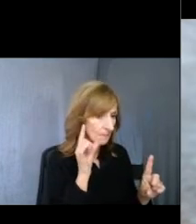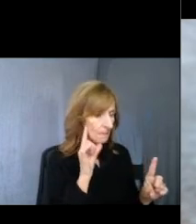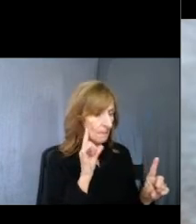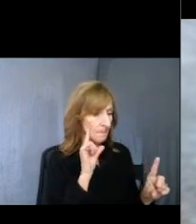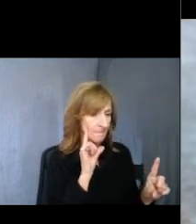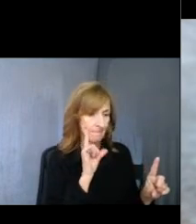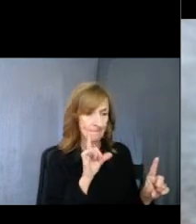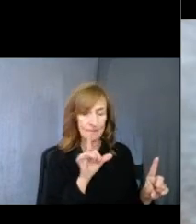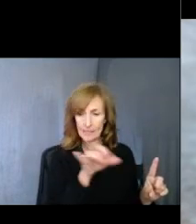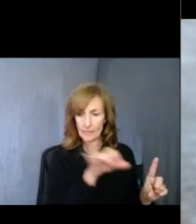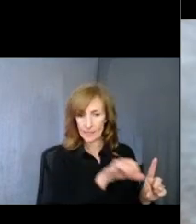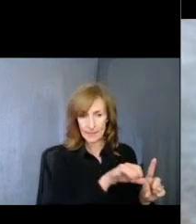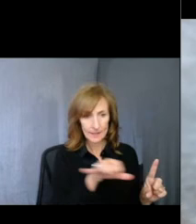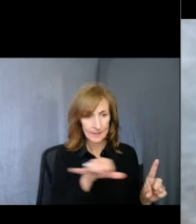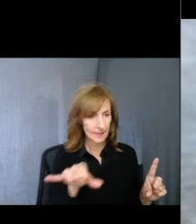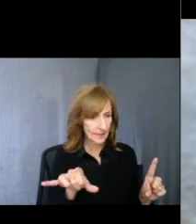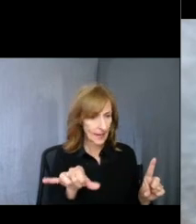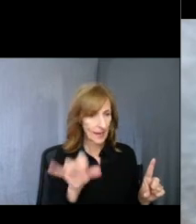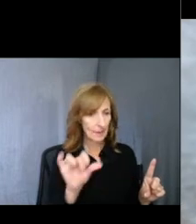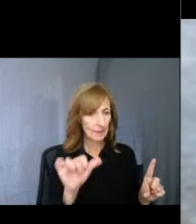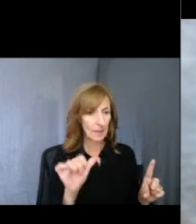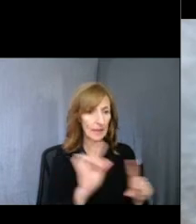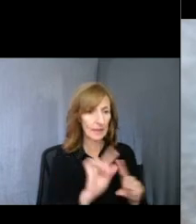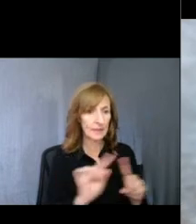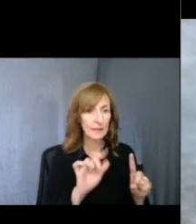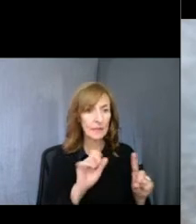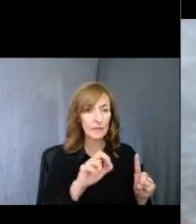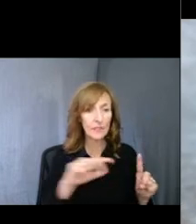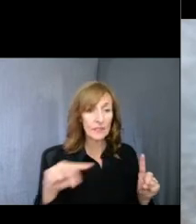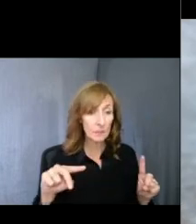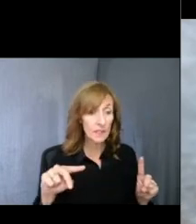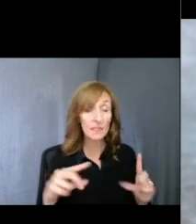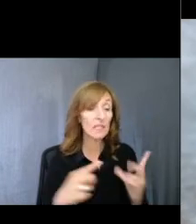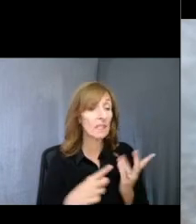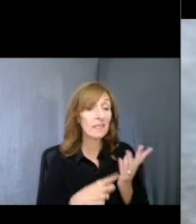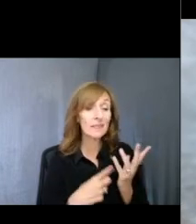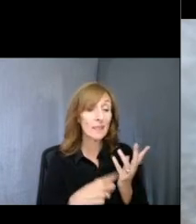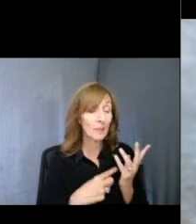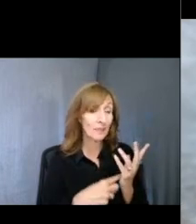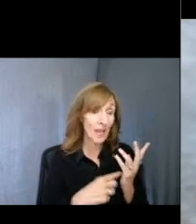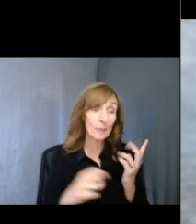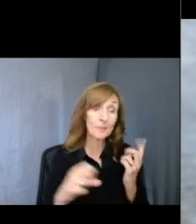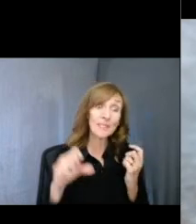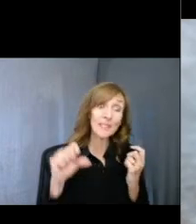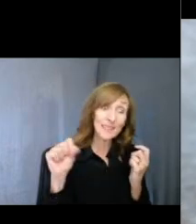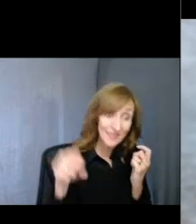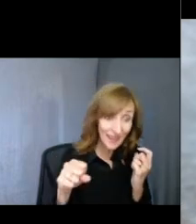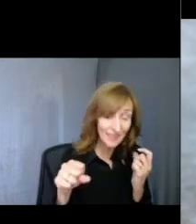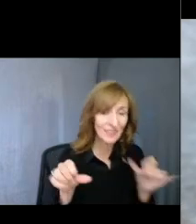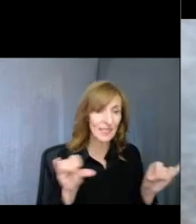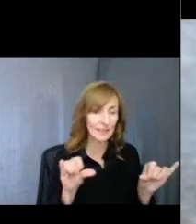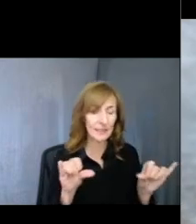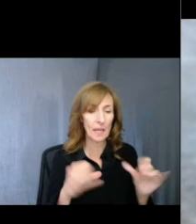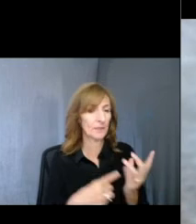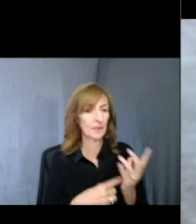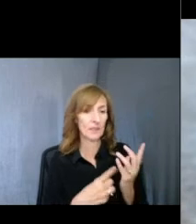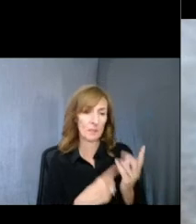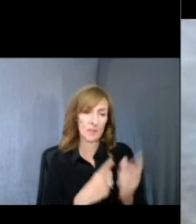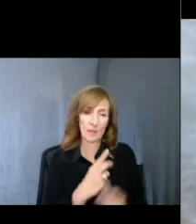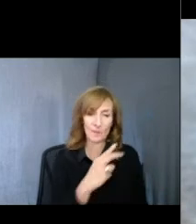of the disease as other species? And sometimes the answer is yes, and sometimes the answer is no, because of course cats like to be